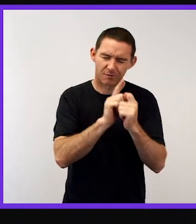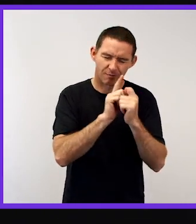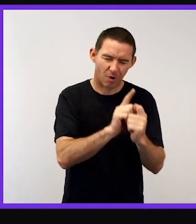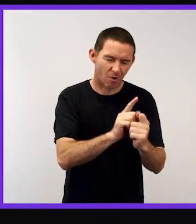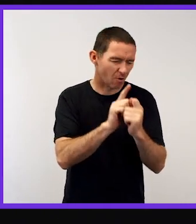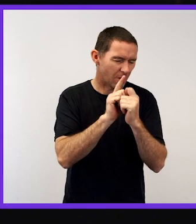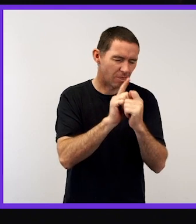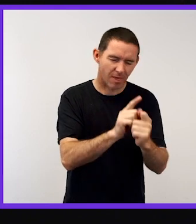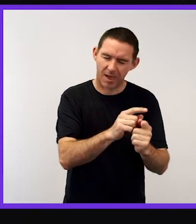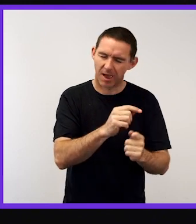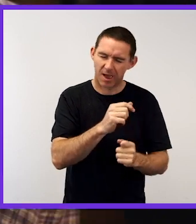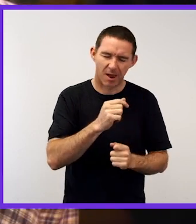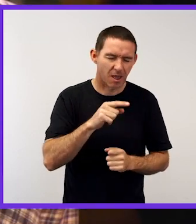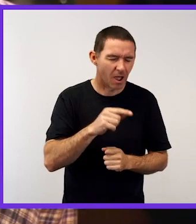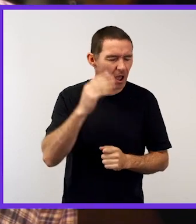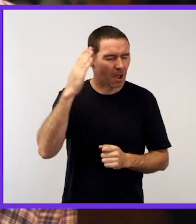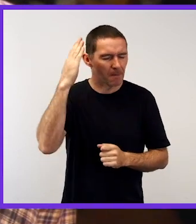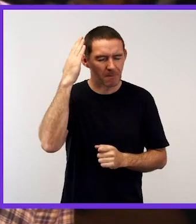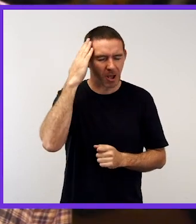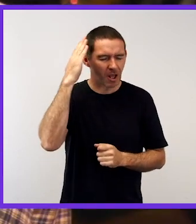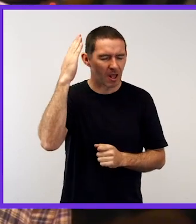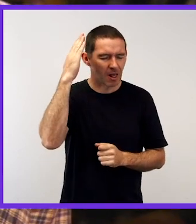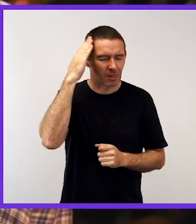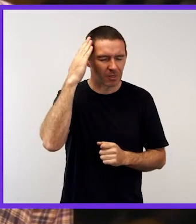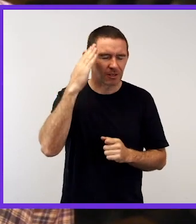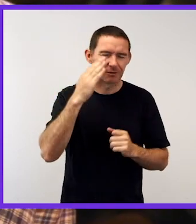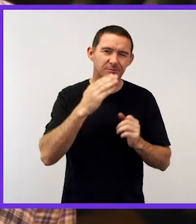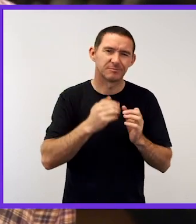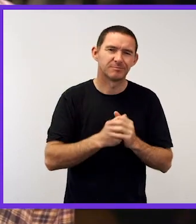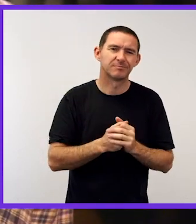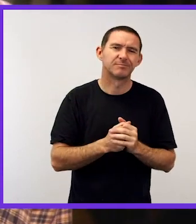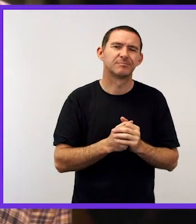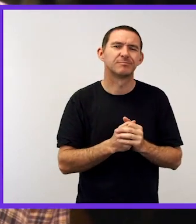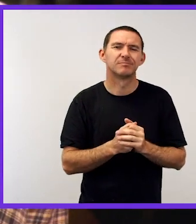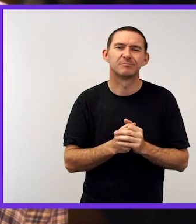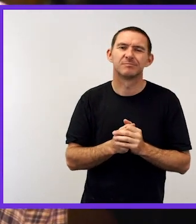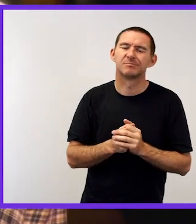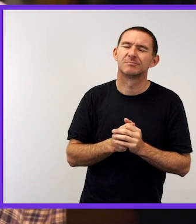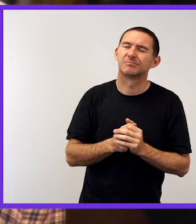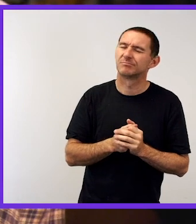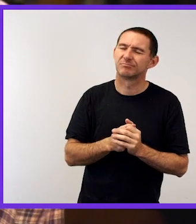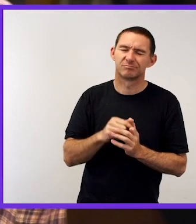more faithful than a mother.